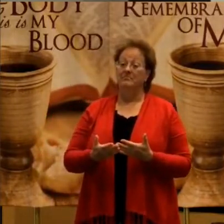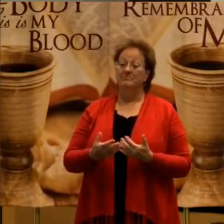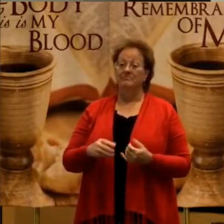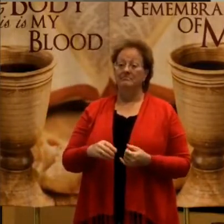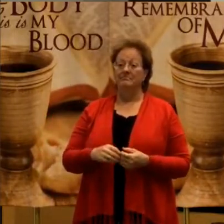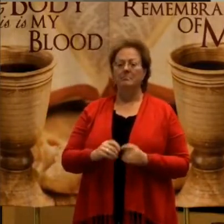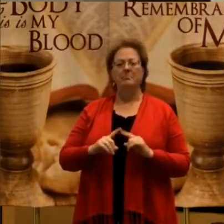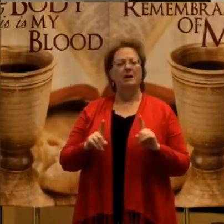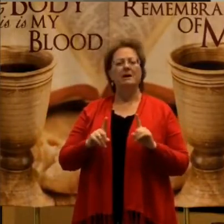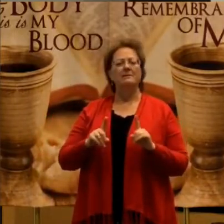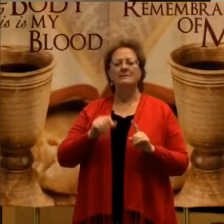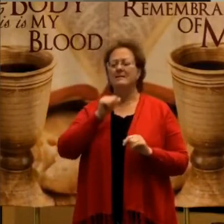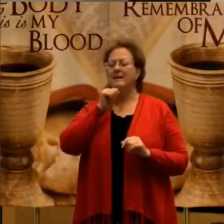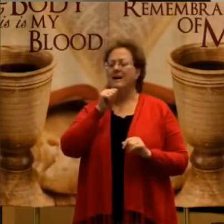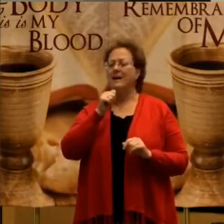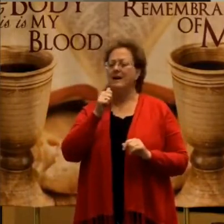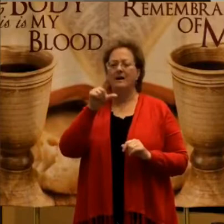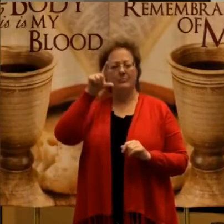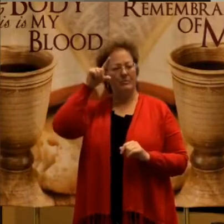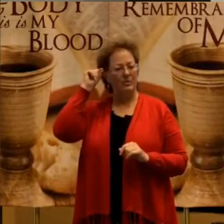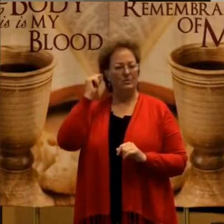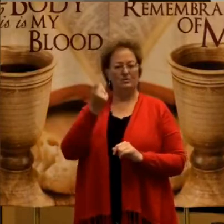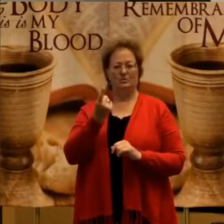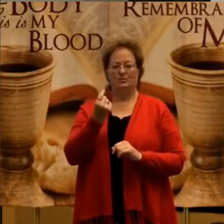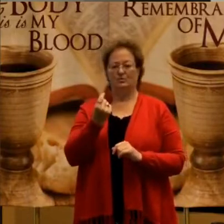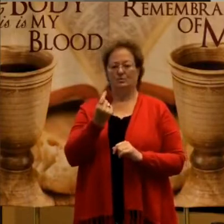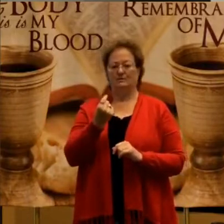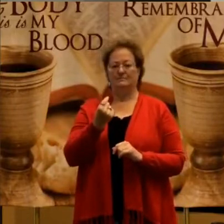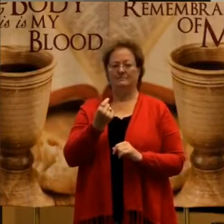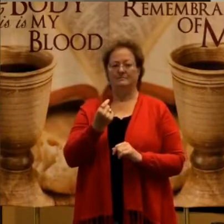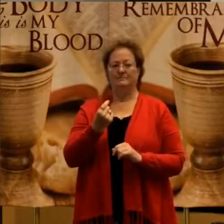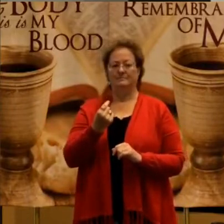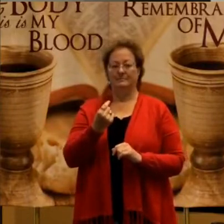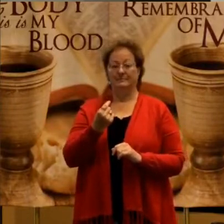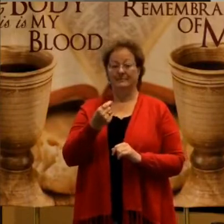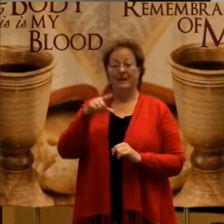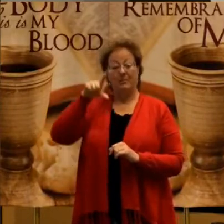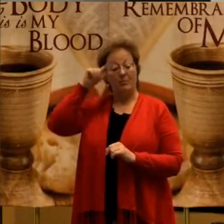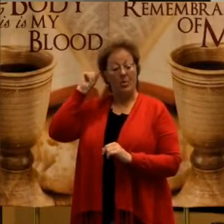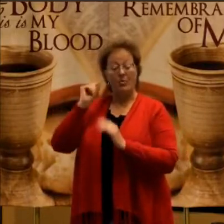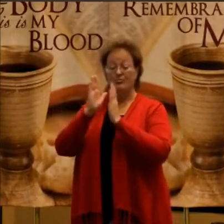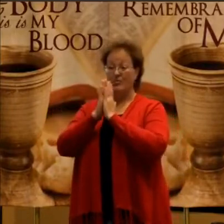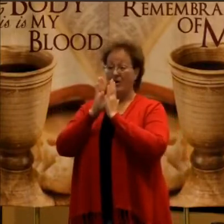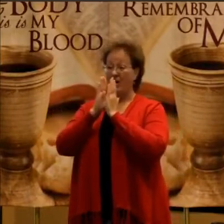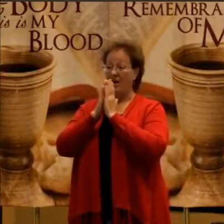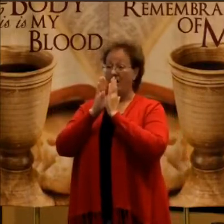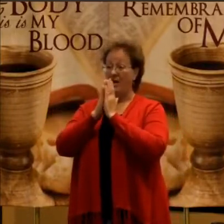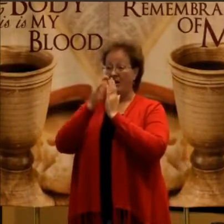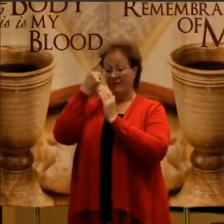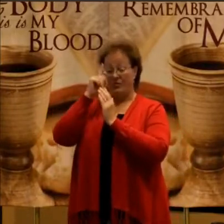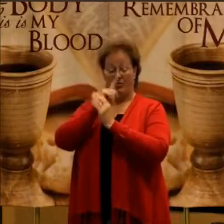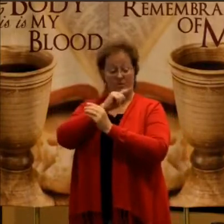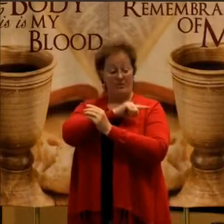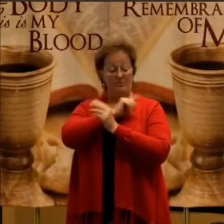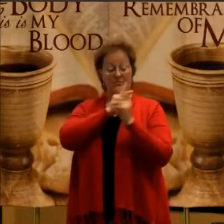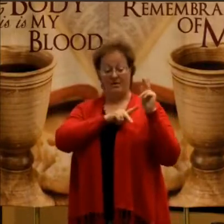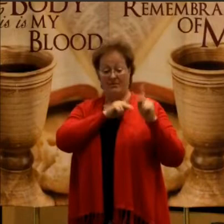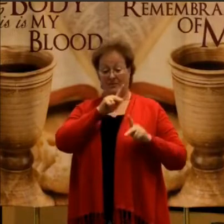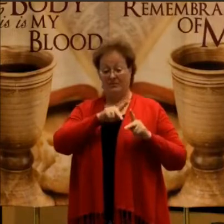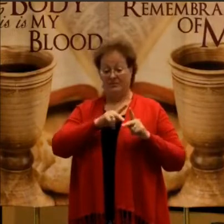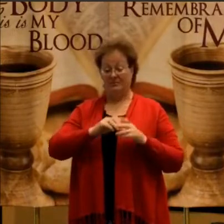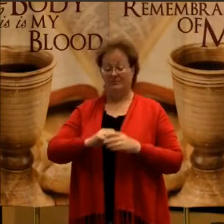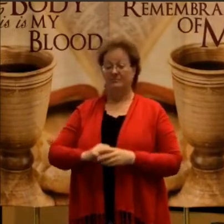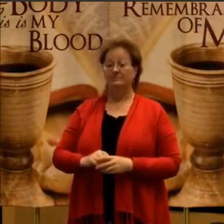Moses interceded for the Israelites, and he wanted to make atonement for their sins. Unlike Aaron, who wanted to shift